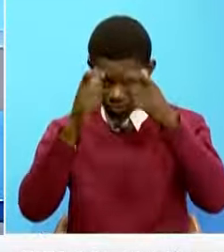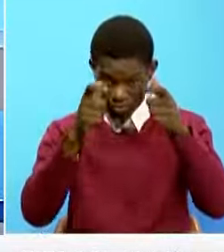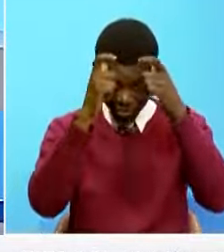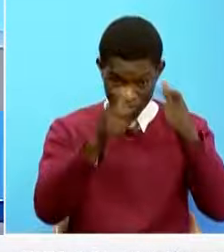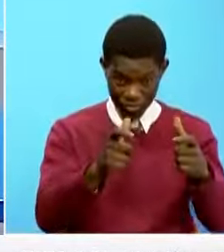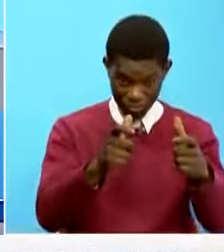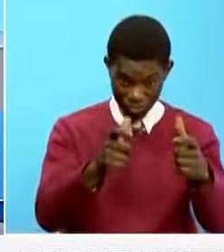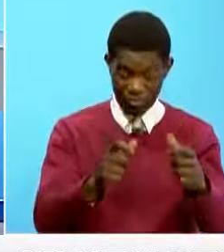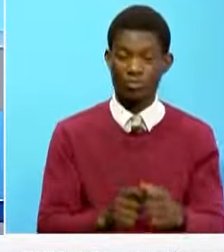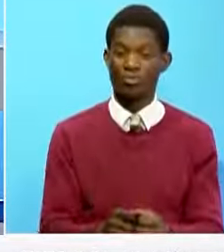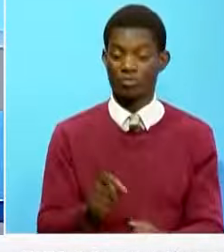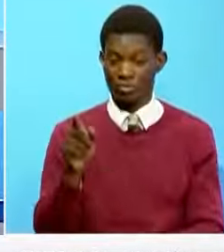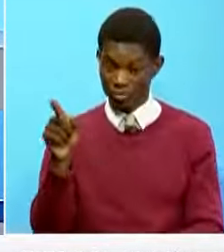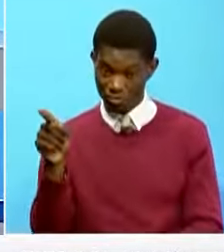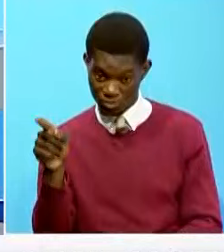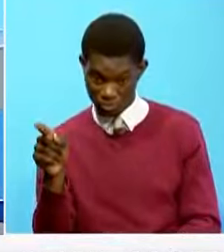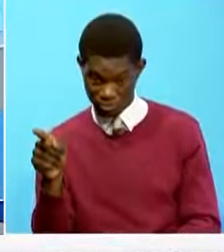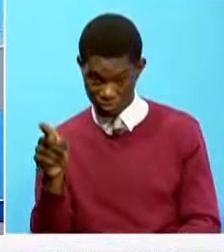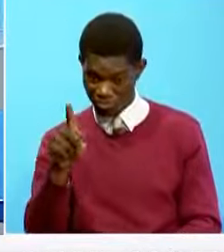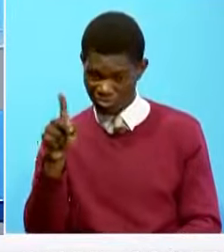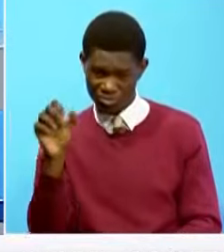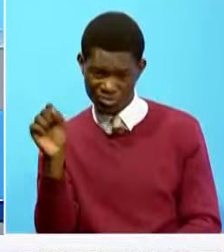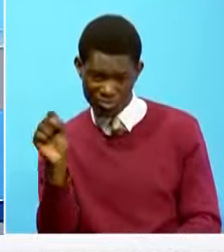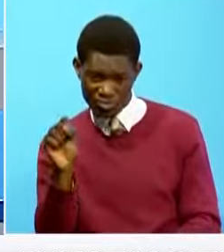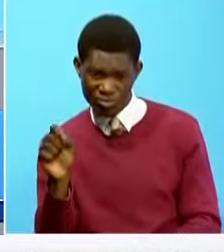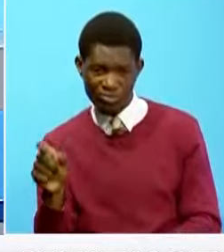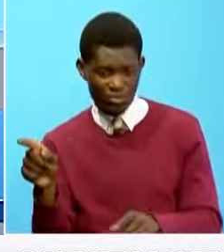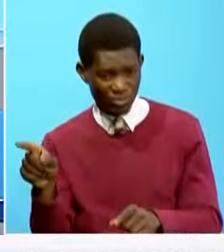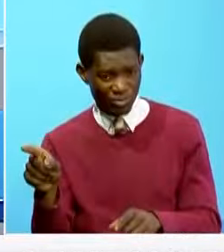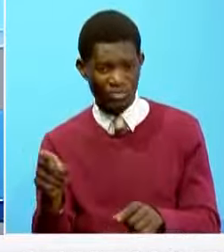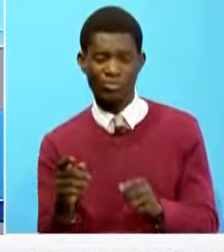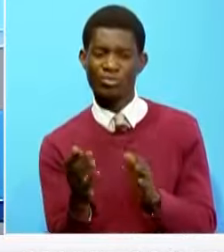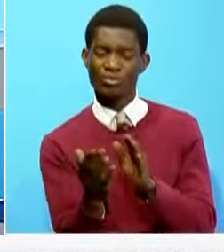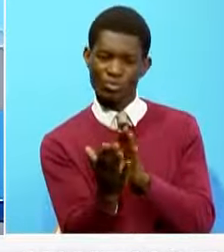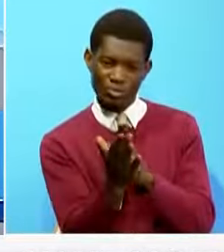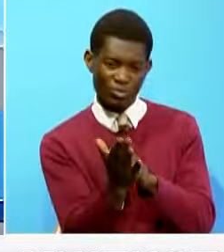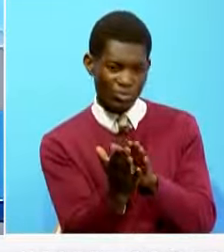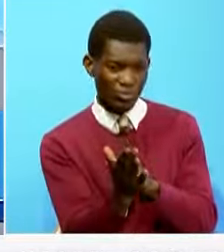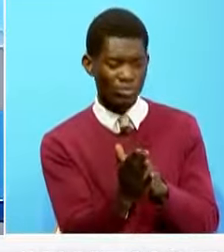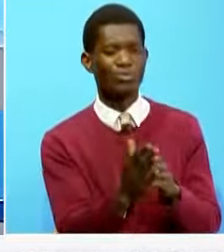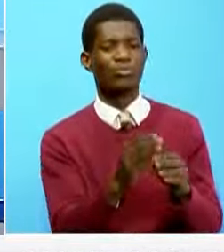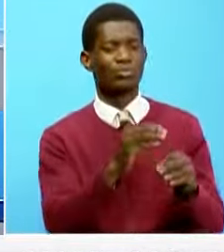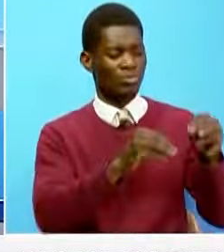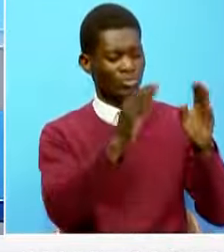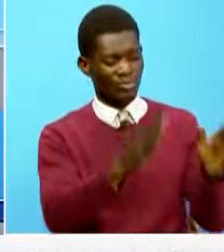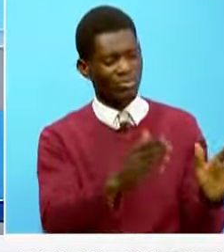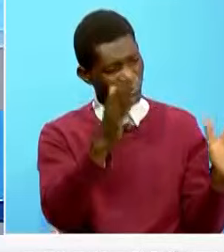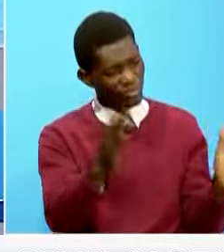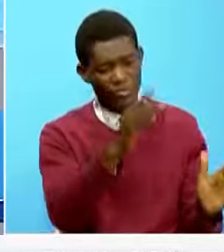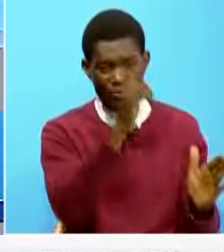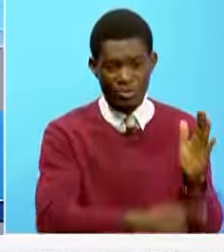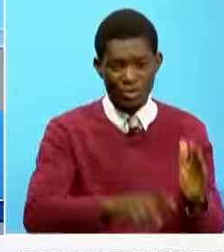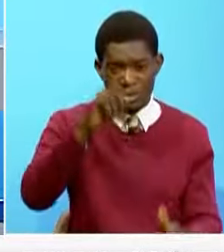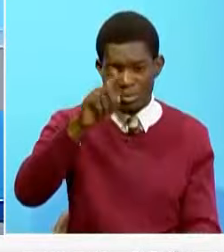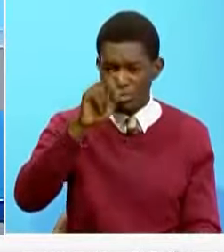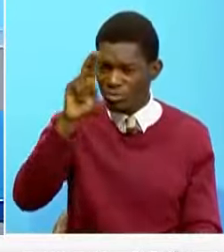constituencies. Mr. Mumba also took the opportunity to encourage school managers to take advantage of the CDF to improve communities